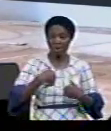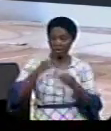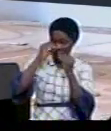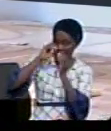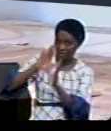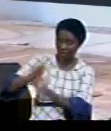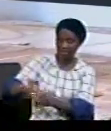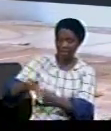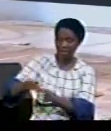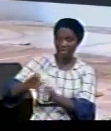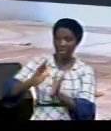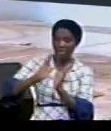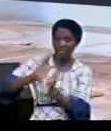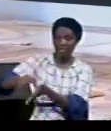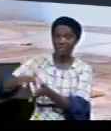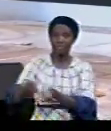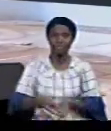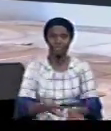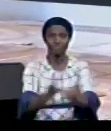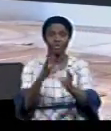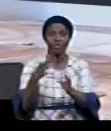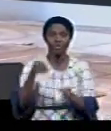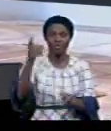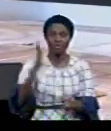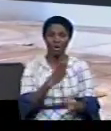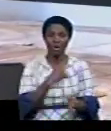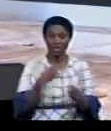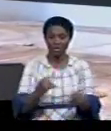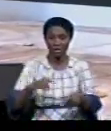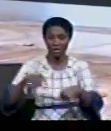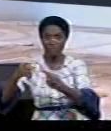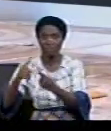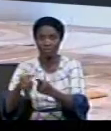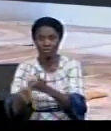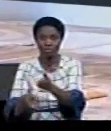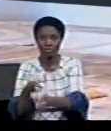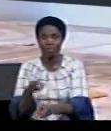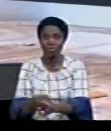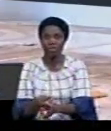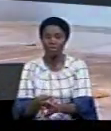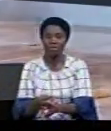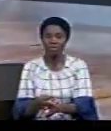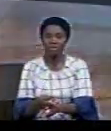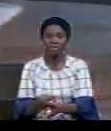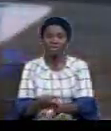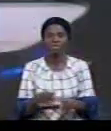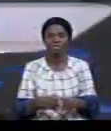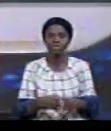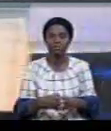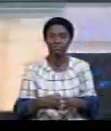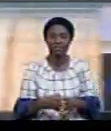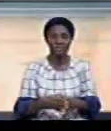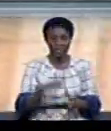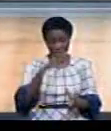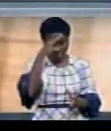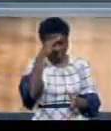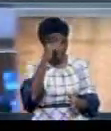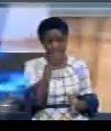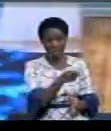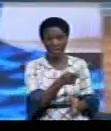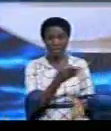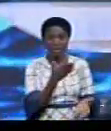now gone into the world, may not be using jewelry, they might not have